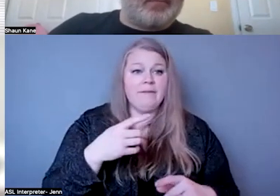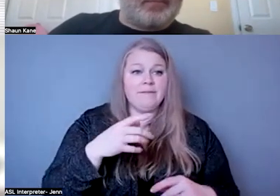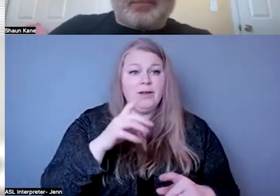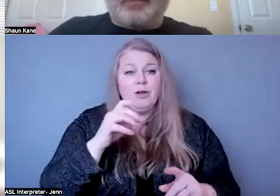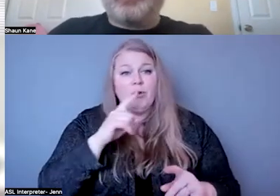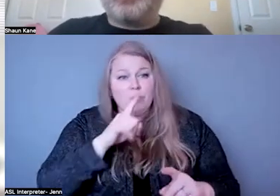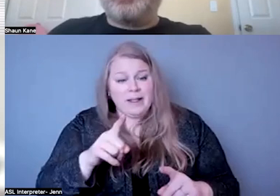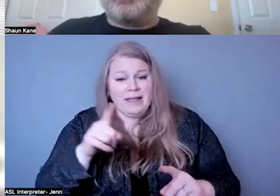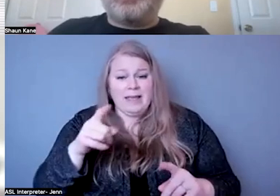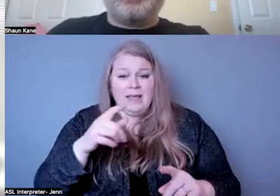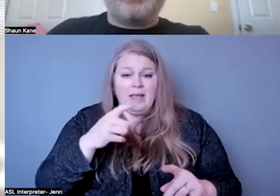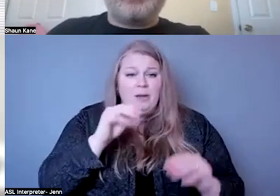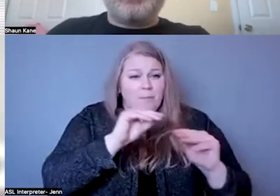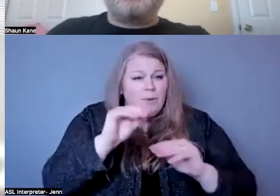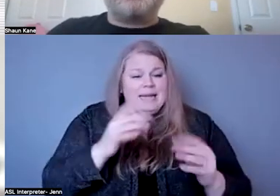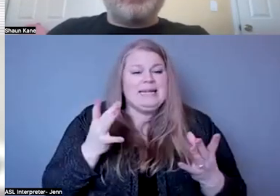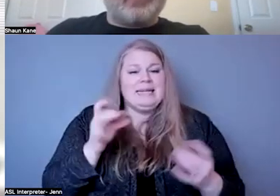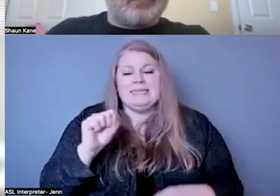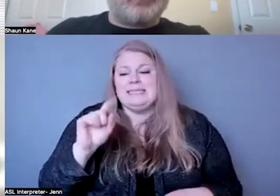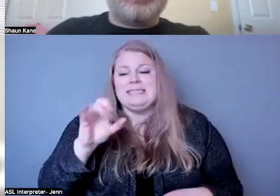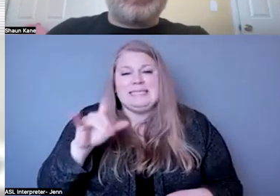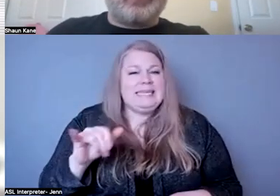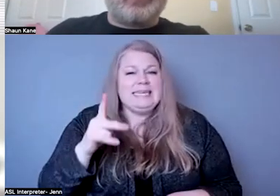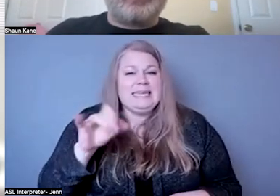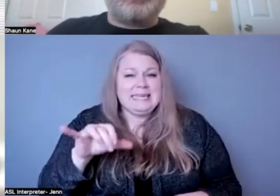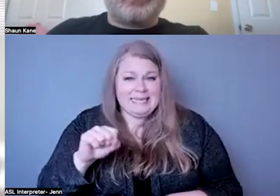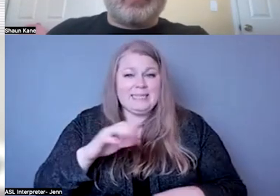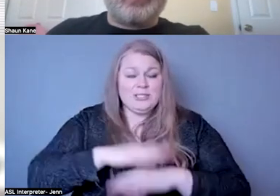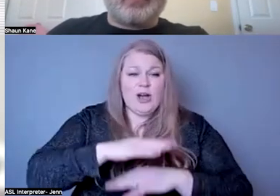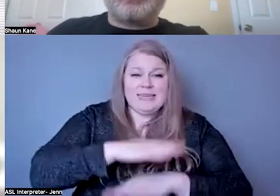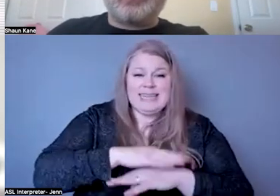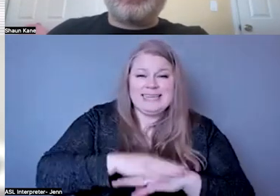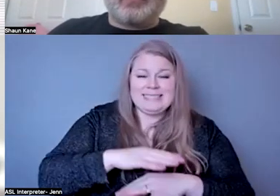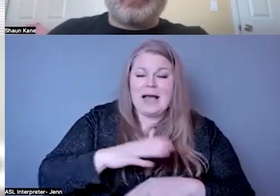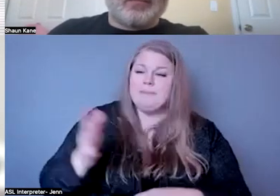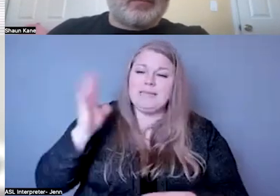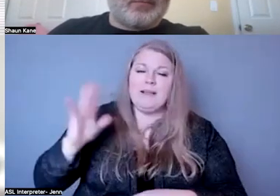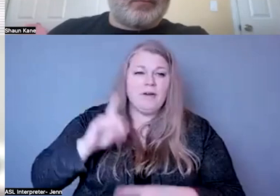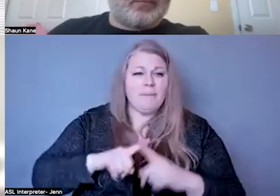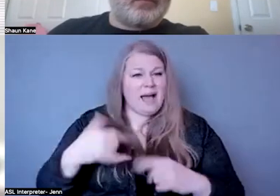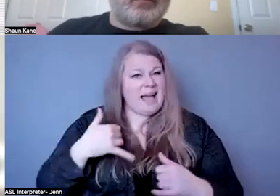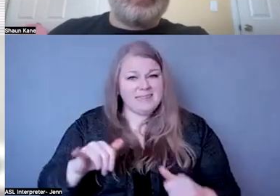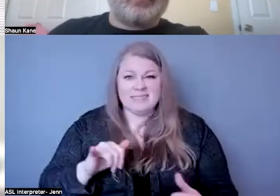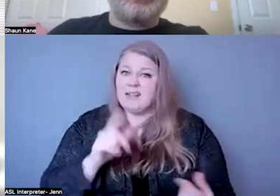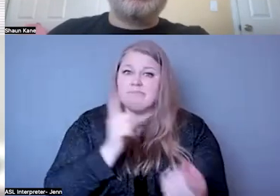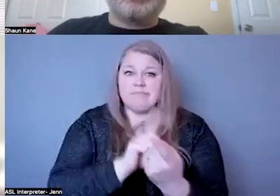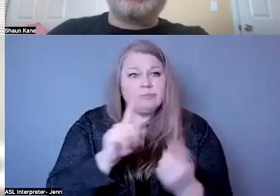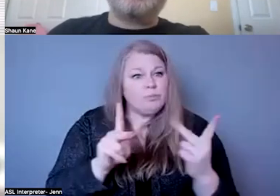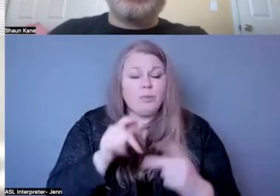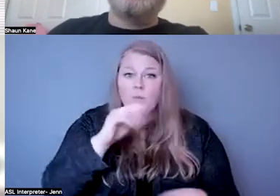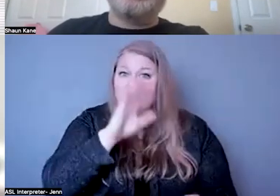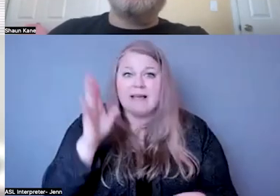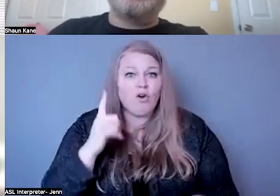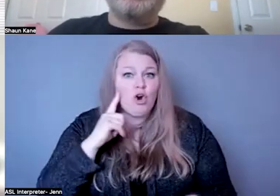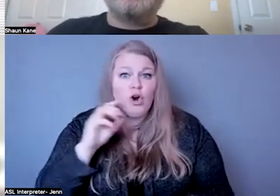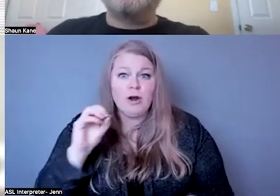Center put sticky keys into desktops decades ago, but I still meet people who've never heard of it and are